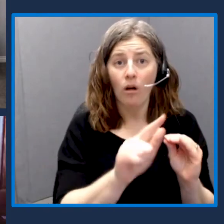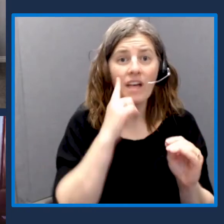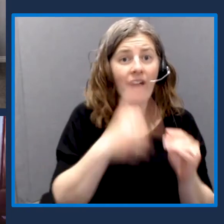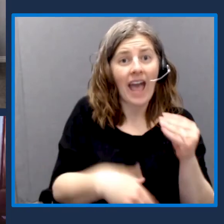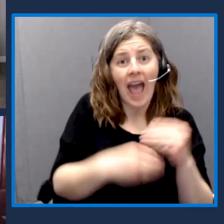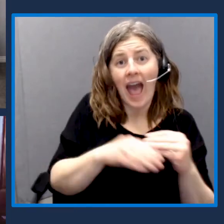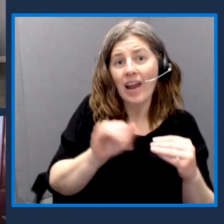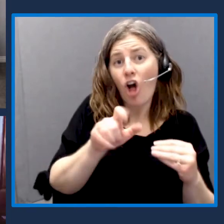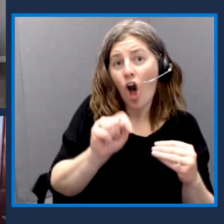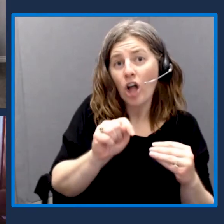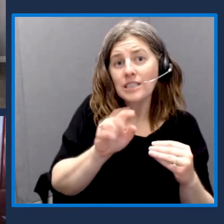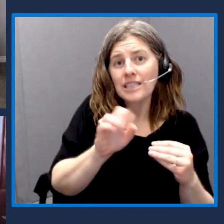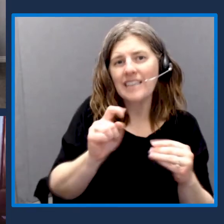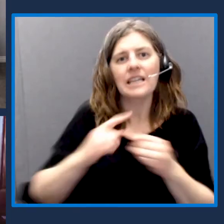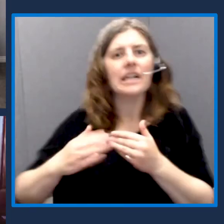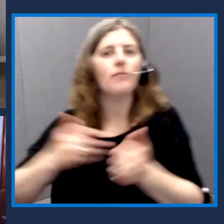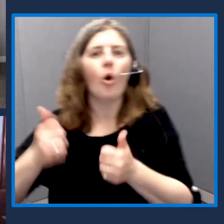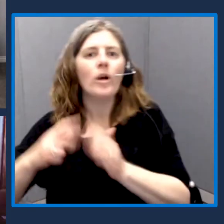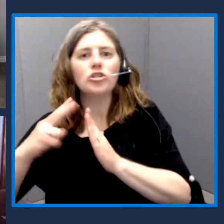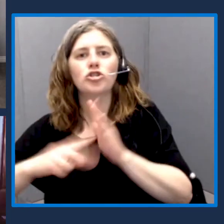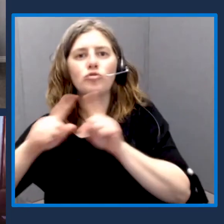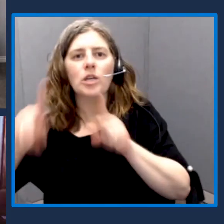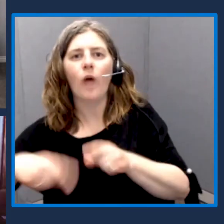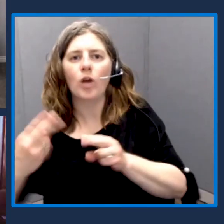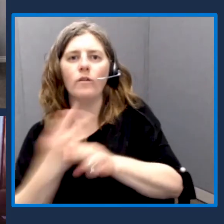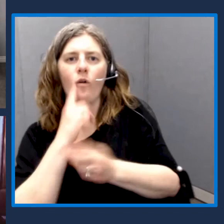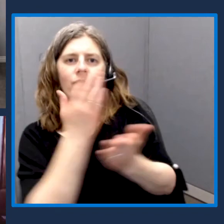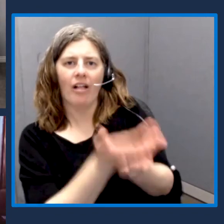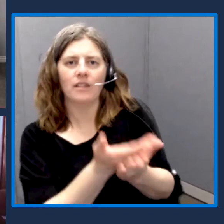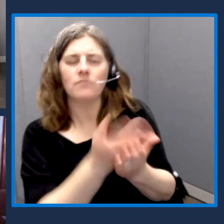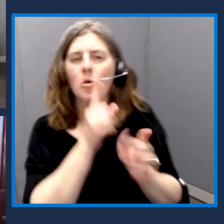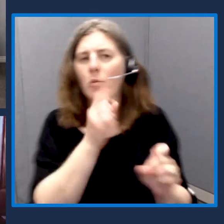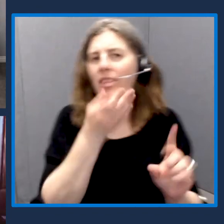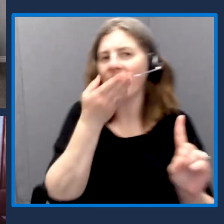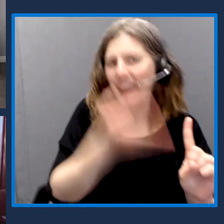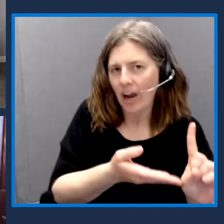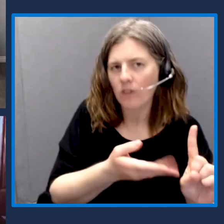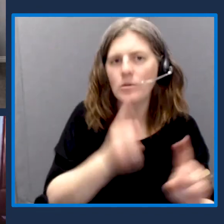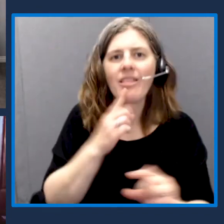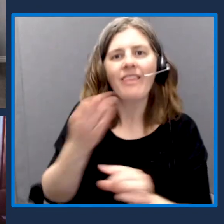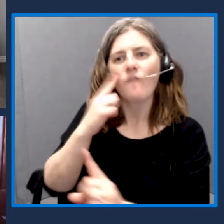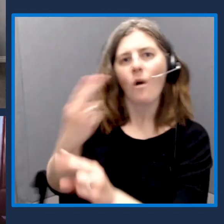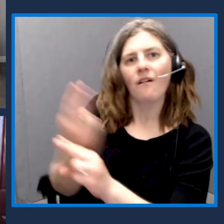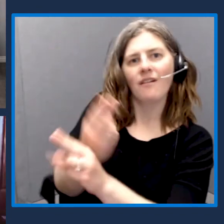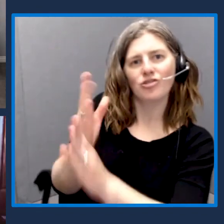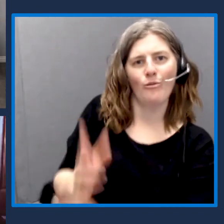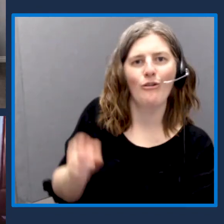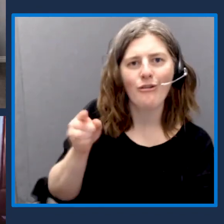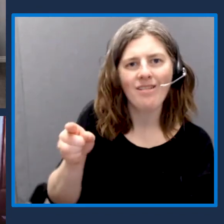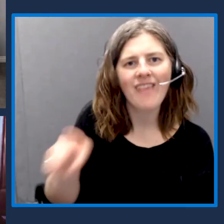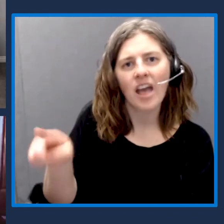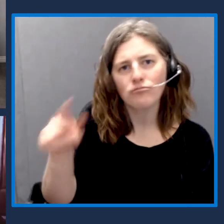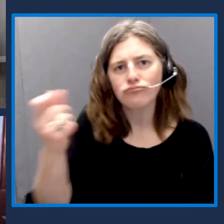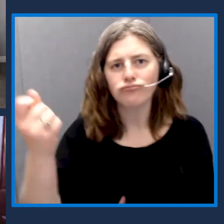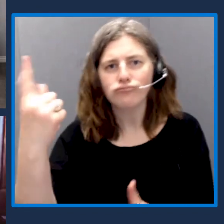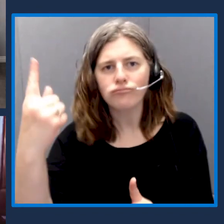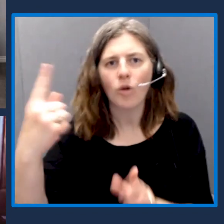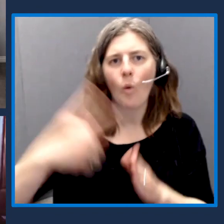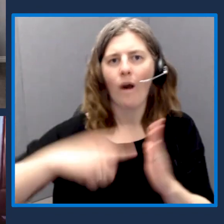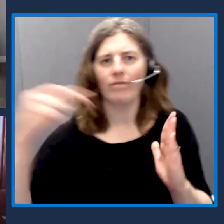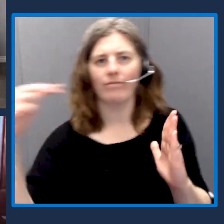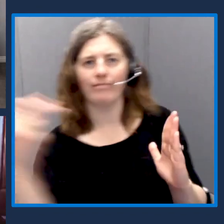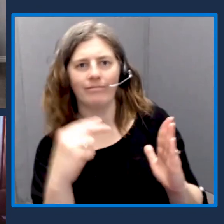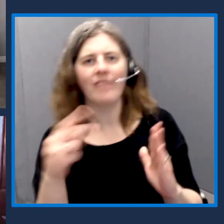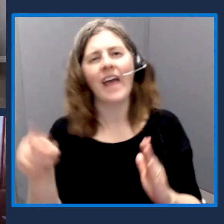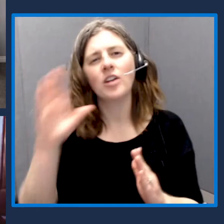you use to validate that, it's going to be there. And it's going to be there for the customer in a way that they understand with their own